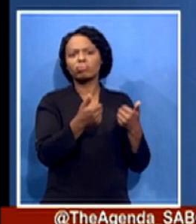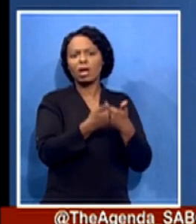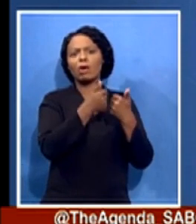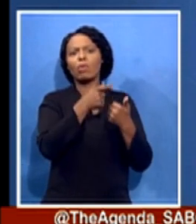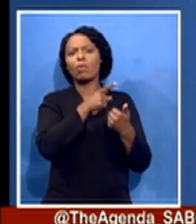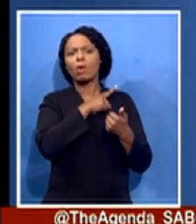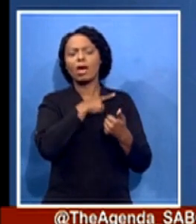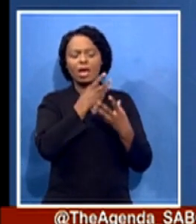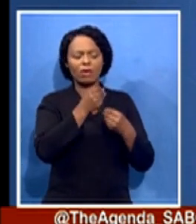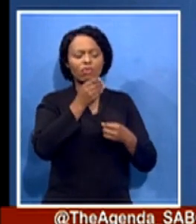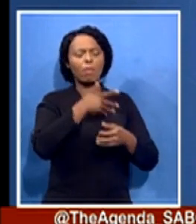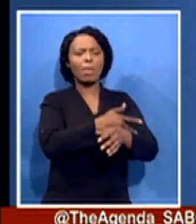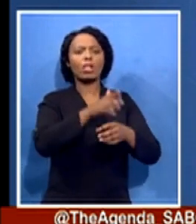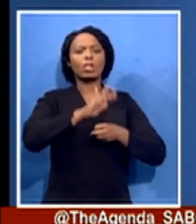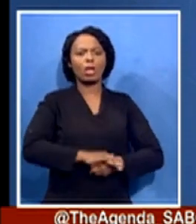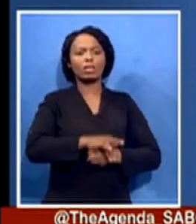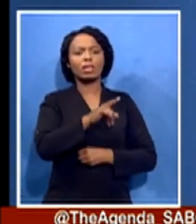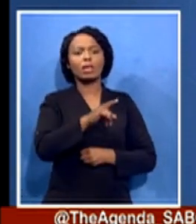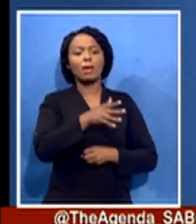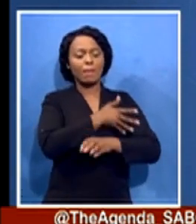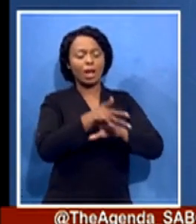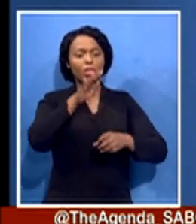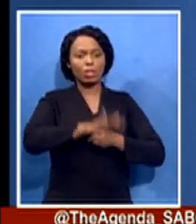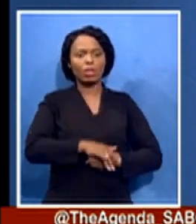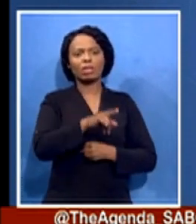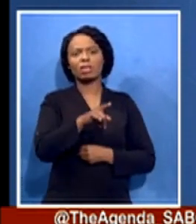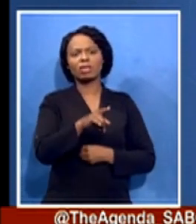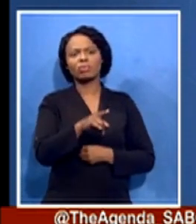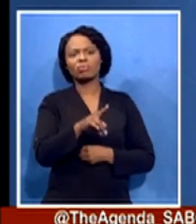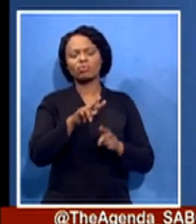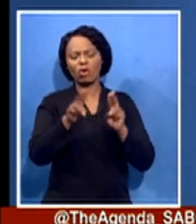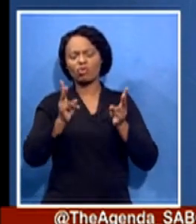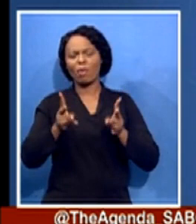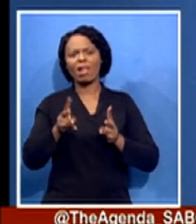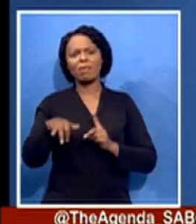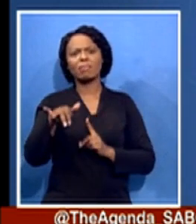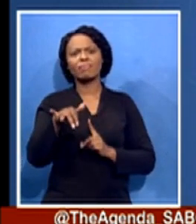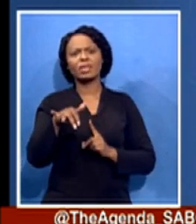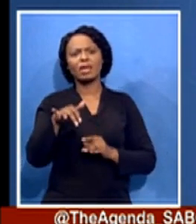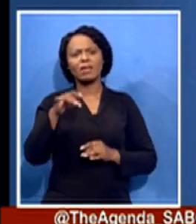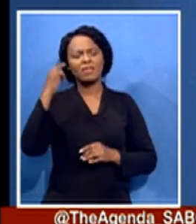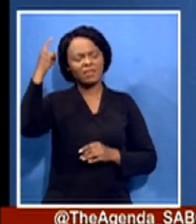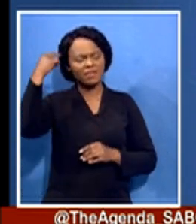clots in unusual places, in the veins in the brain and the veins in the abdomen.